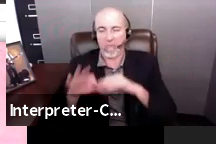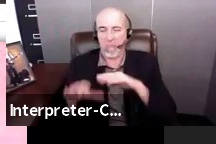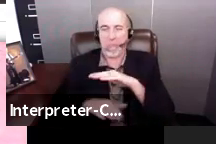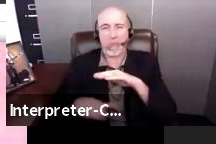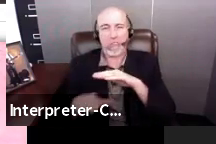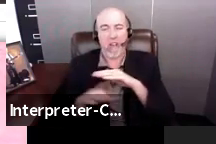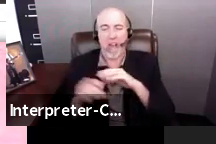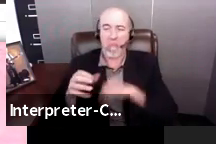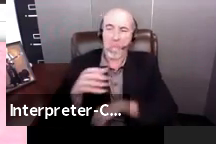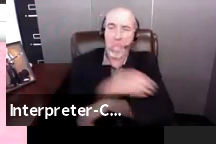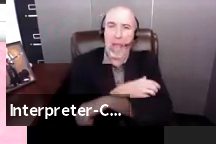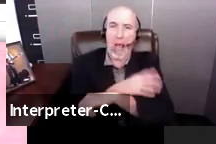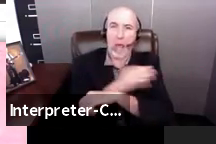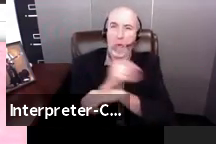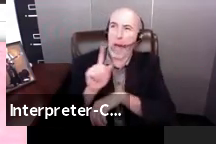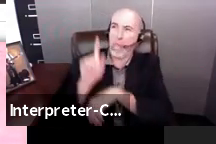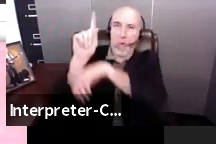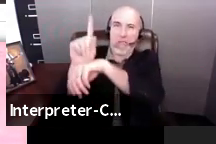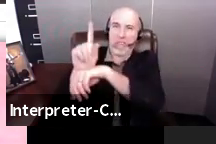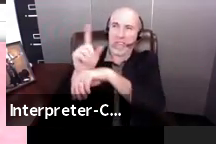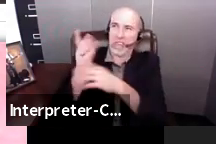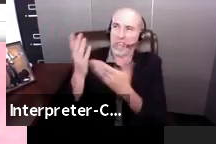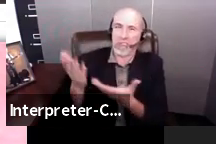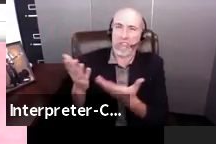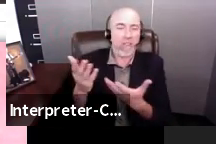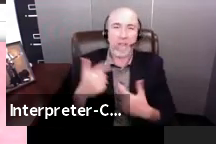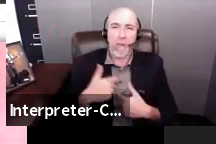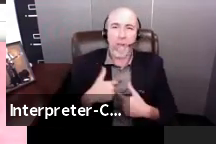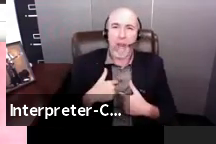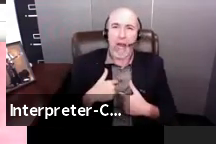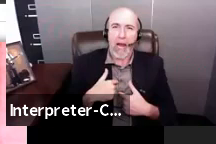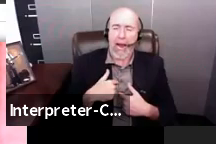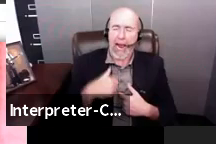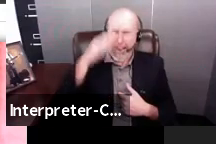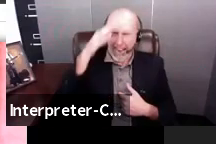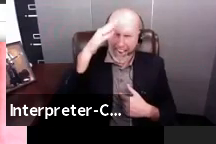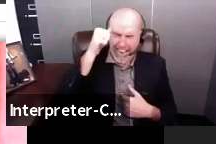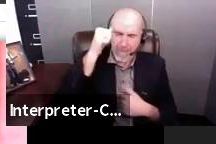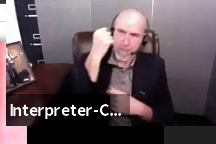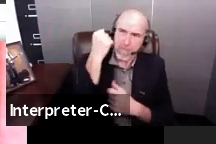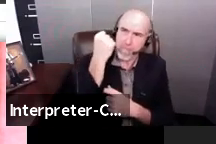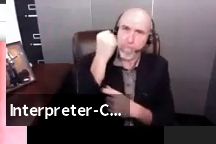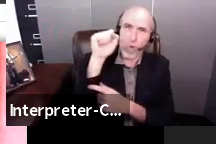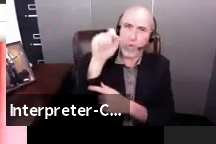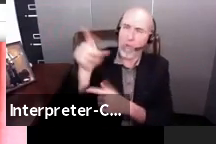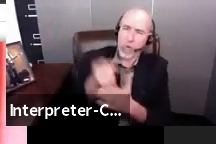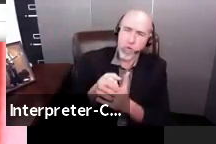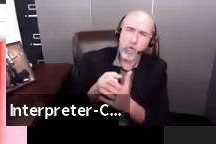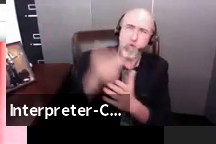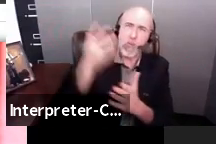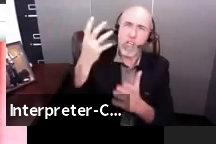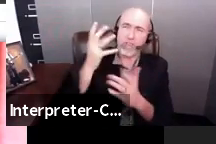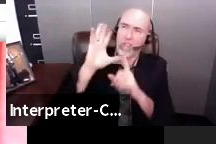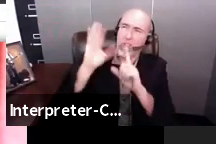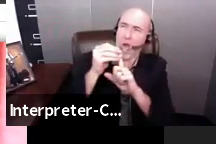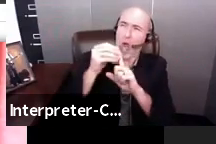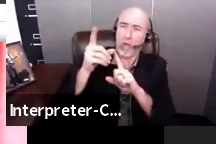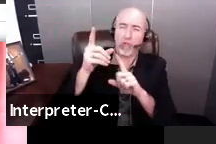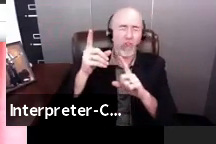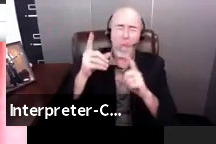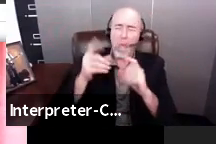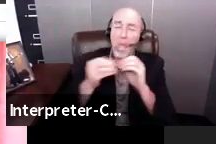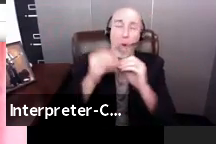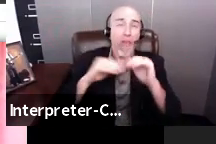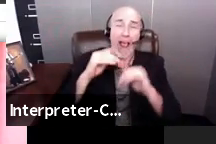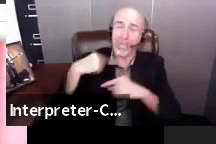prestige. I adamantly protest the richest culture in the history of the world, which